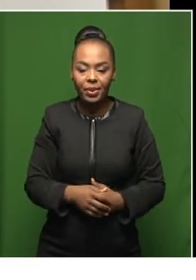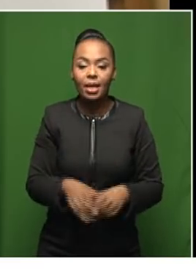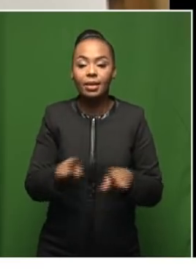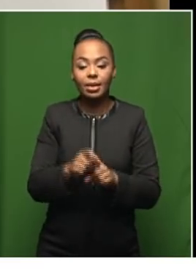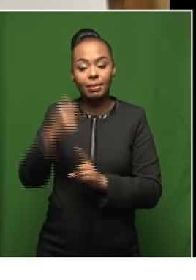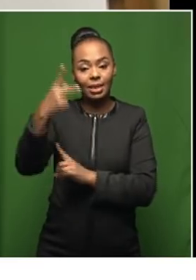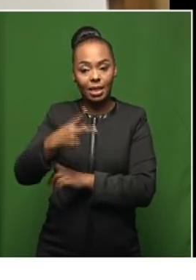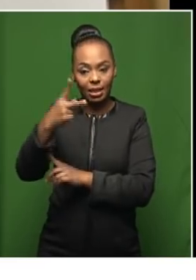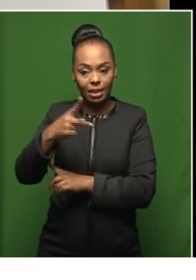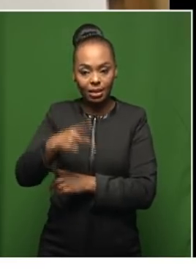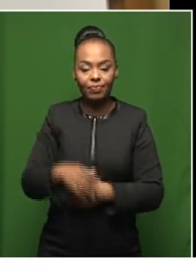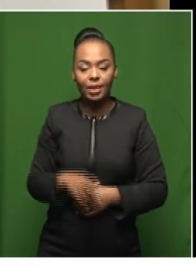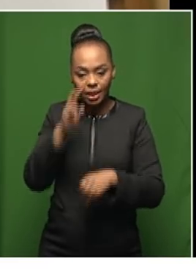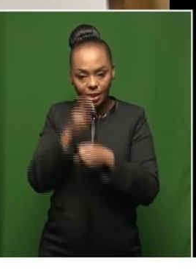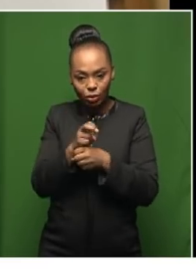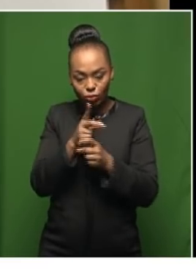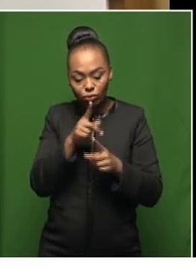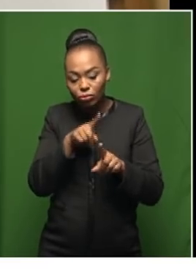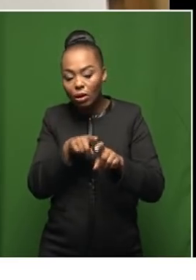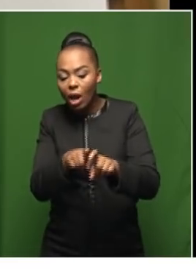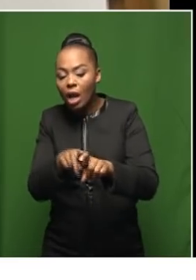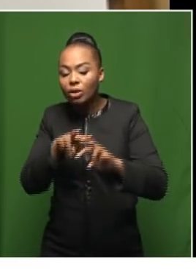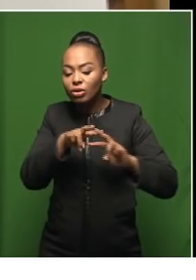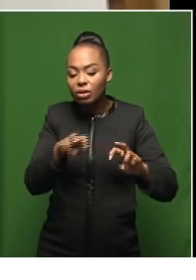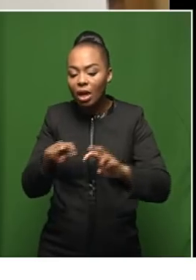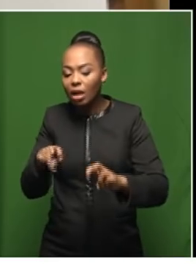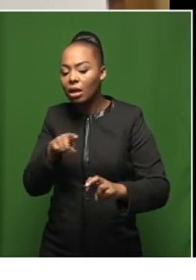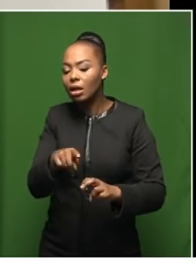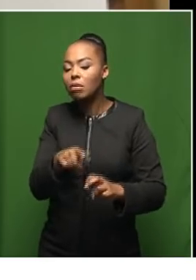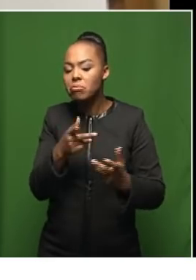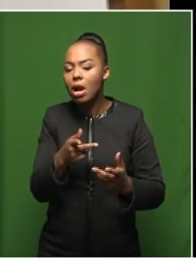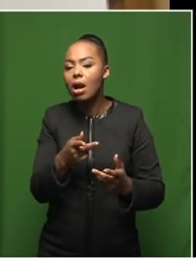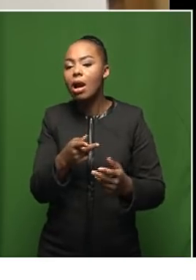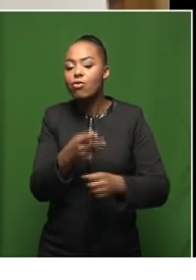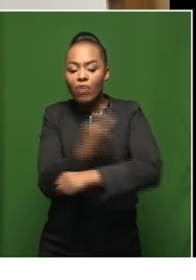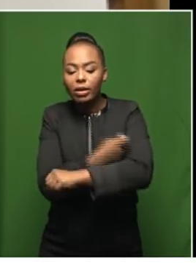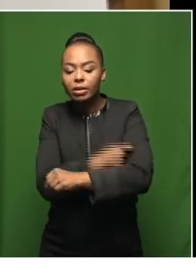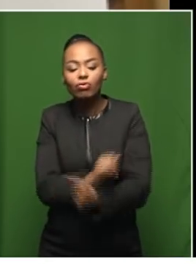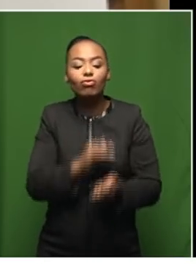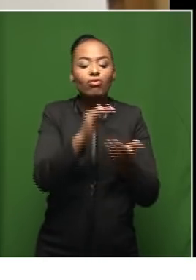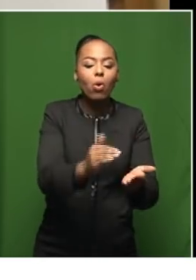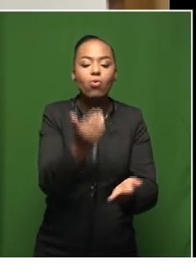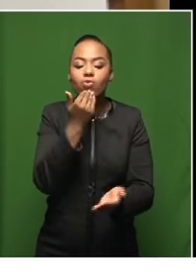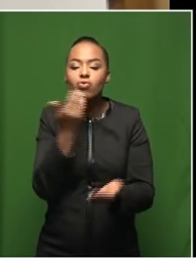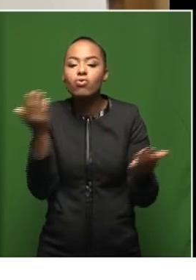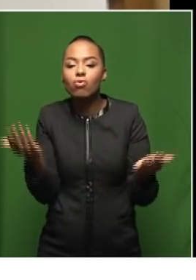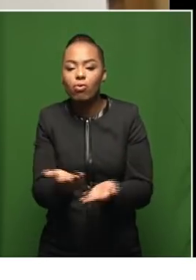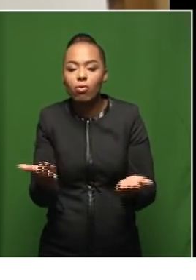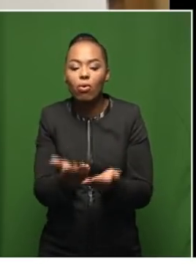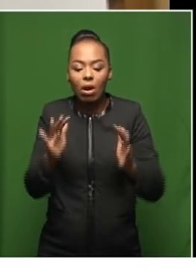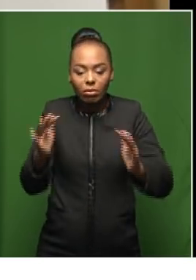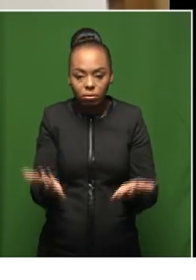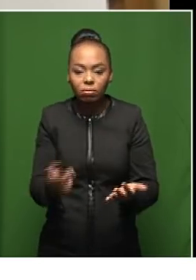we have to obviously put in track and trace system. We have to also put up what we call an